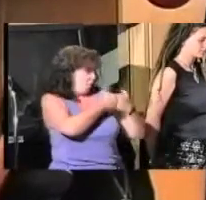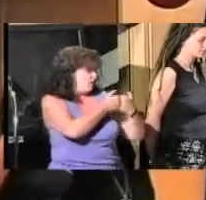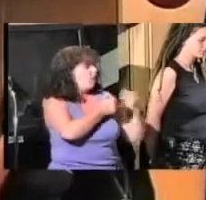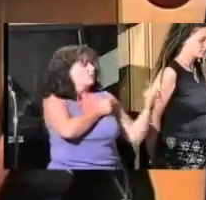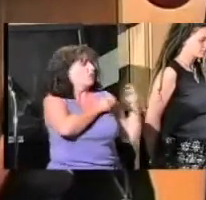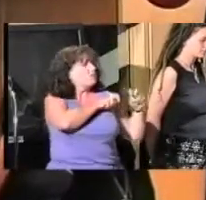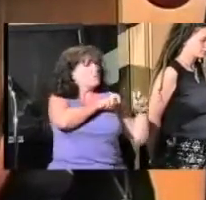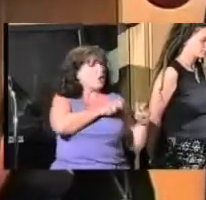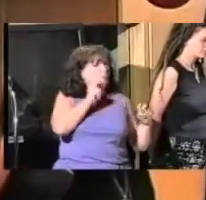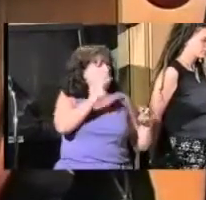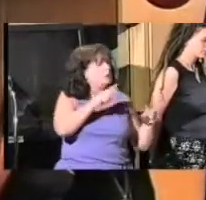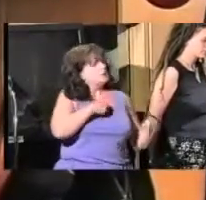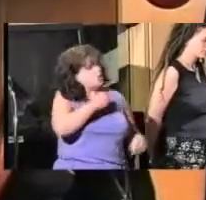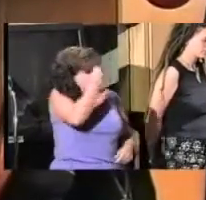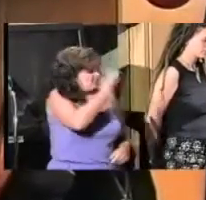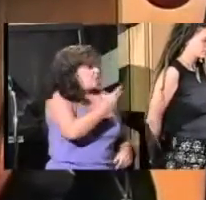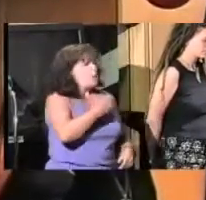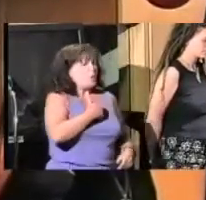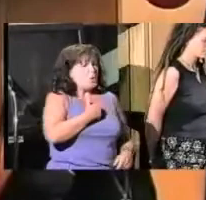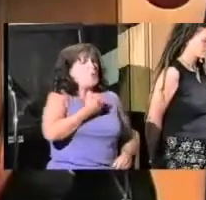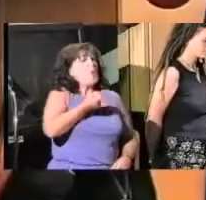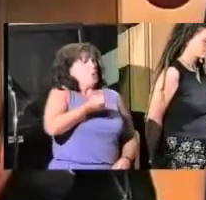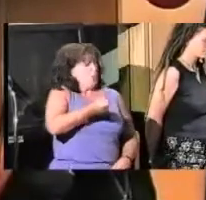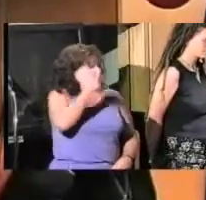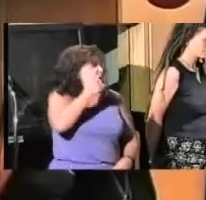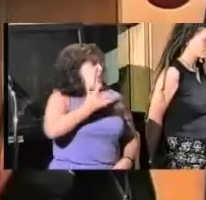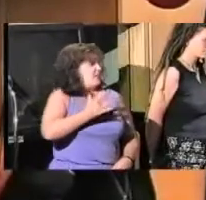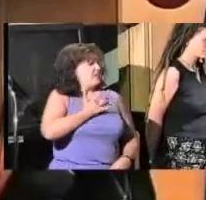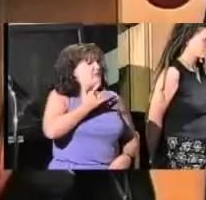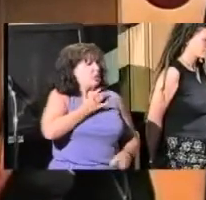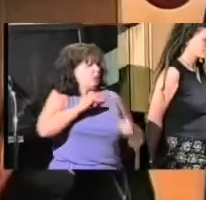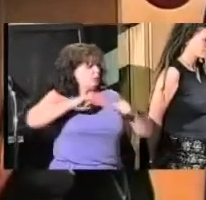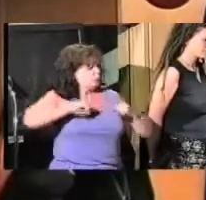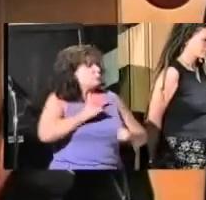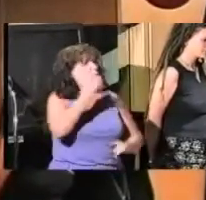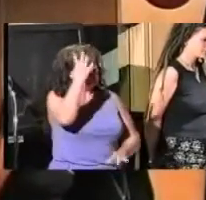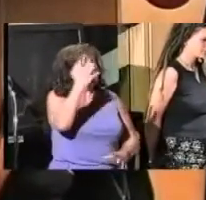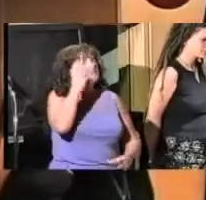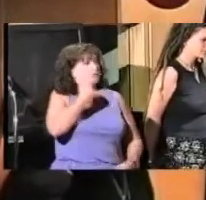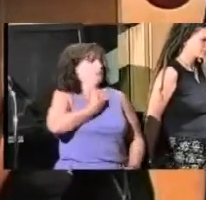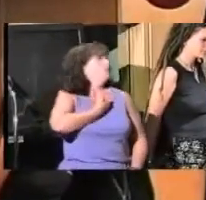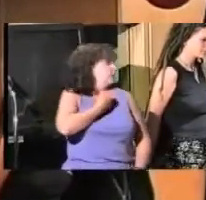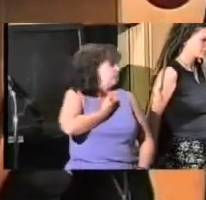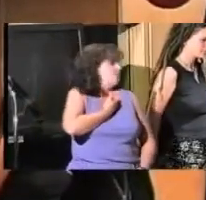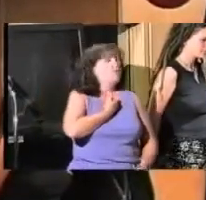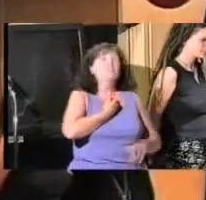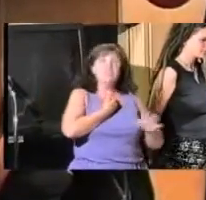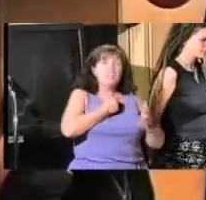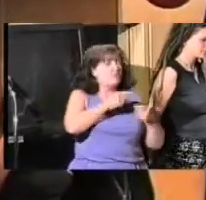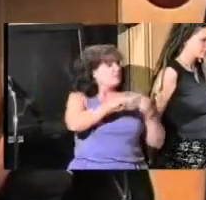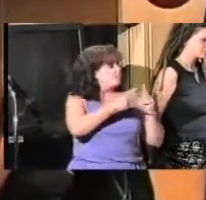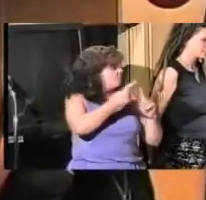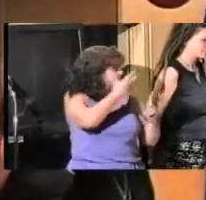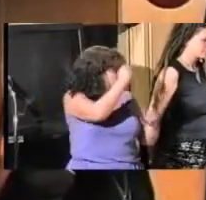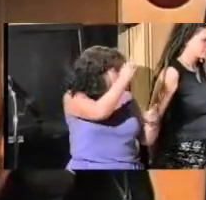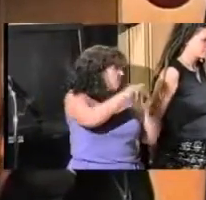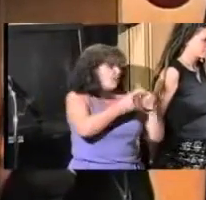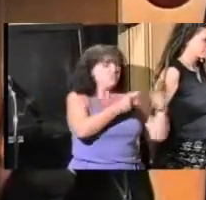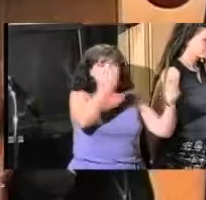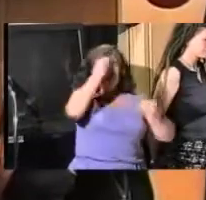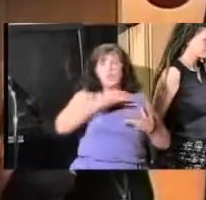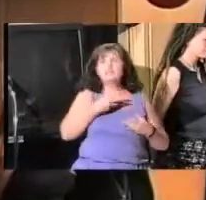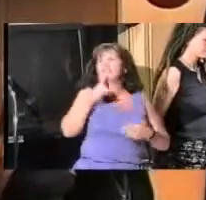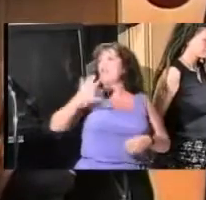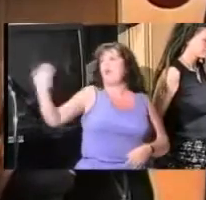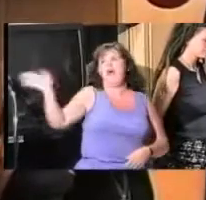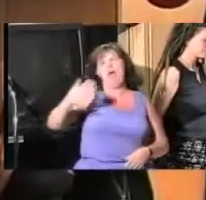how much that hurts. It happened to me. So my former boyfriend says, nah, that's